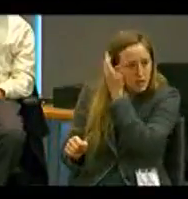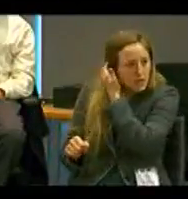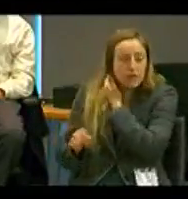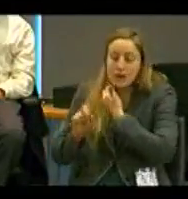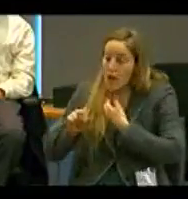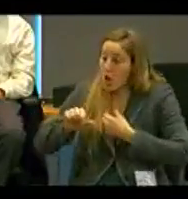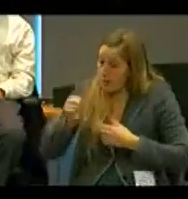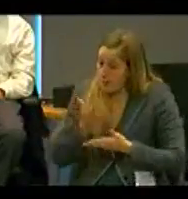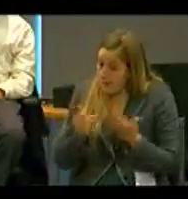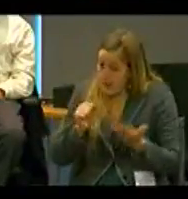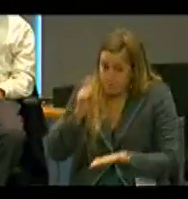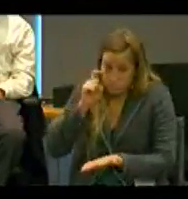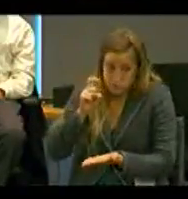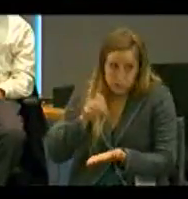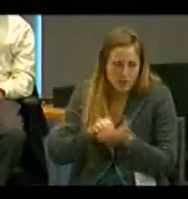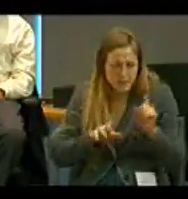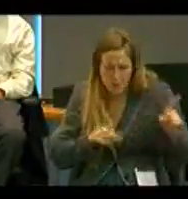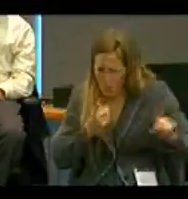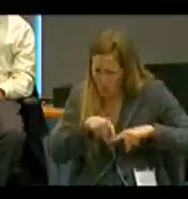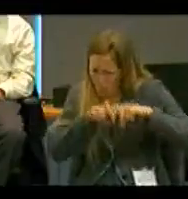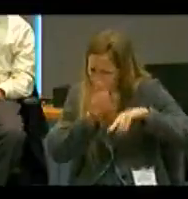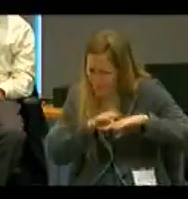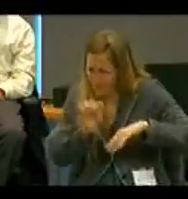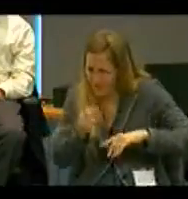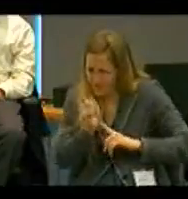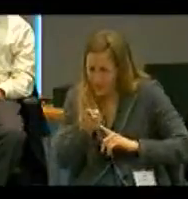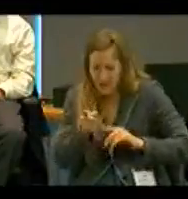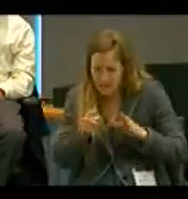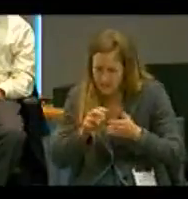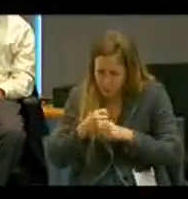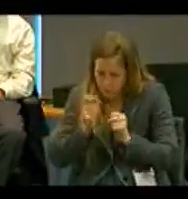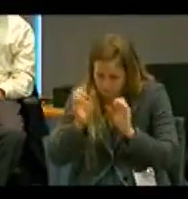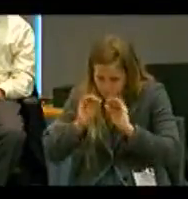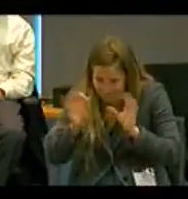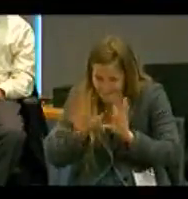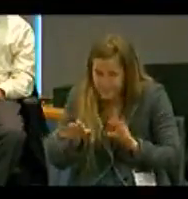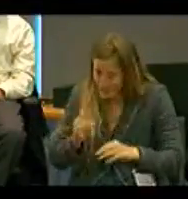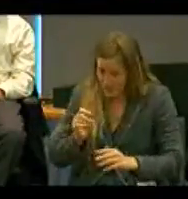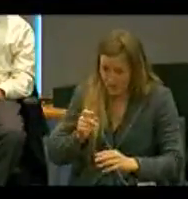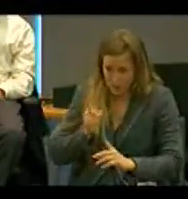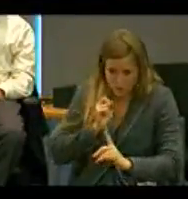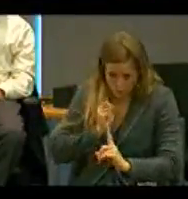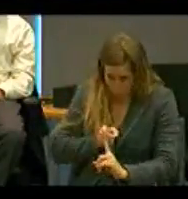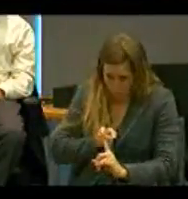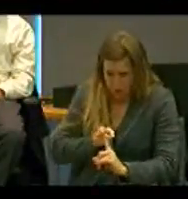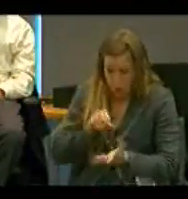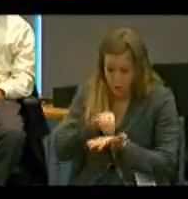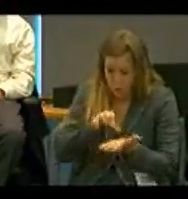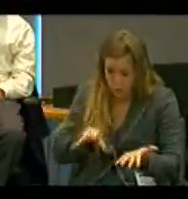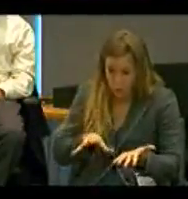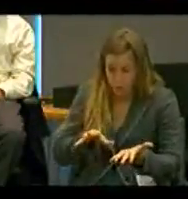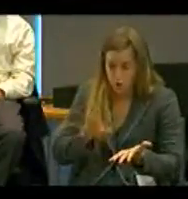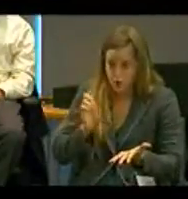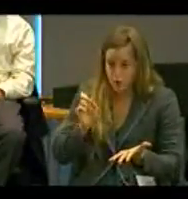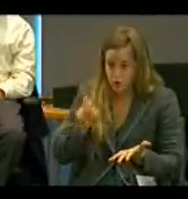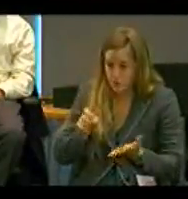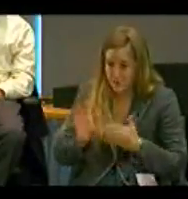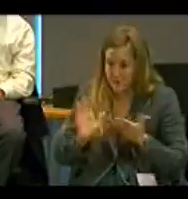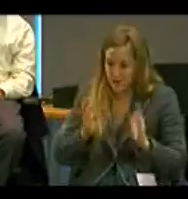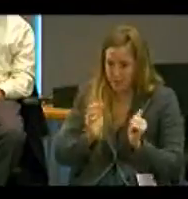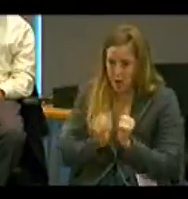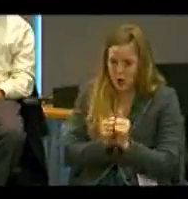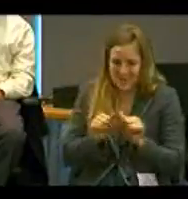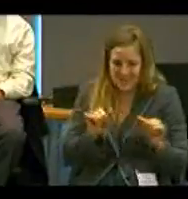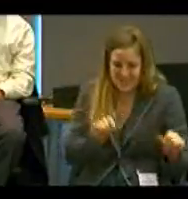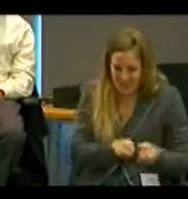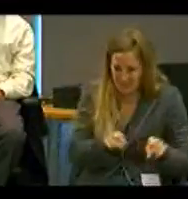The other thing I'd note is... Can we pause on that for just a moment, just to make sure I understand? Sure. Is it fair that your point is that students should be compared like to like? And so the degree to which they've